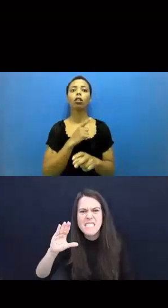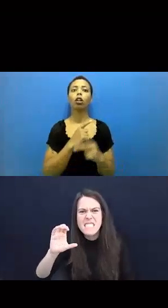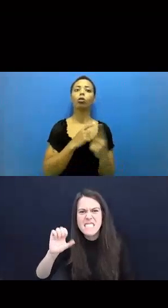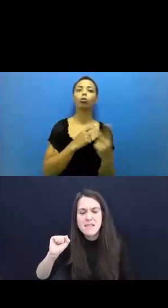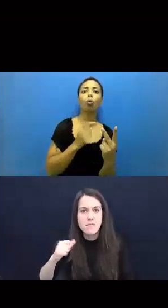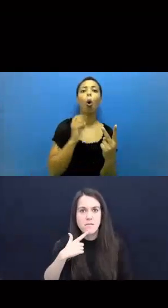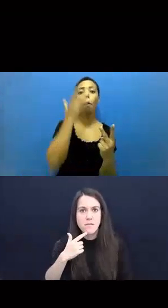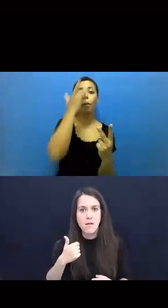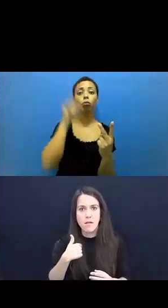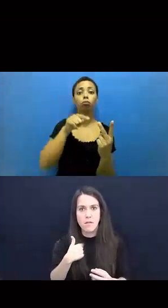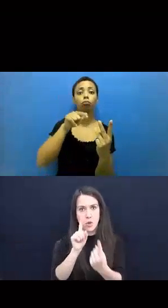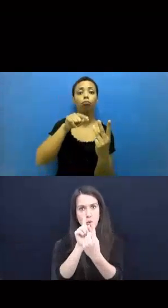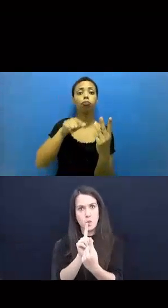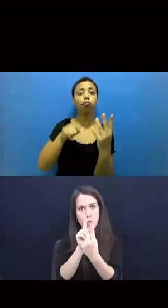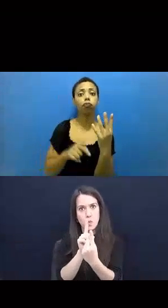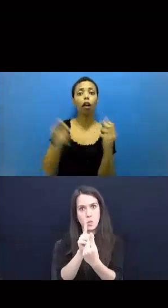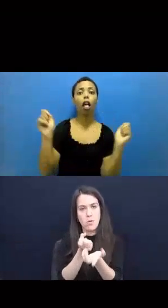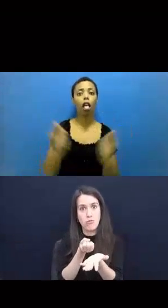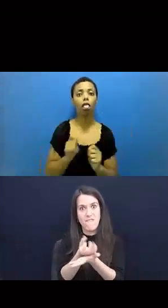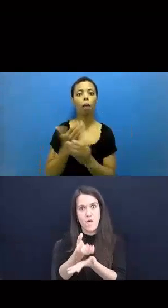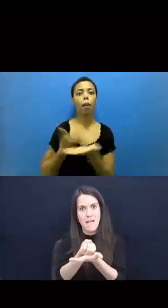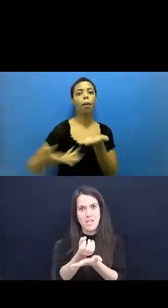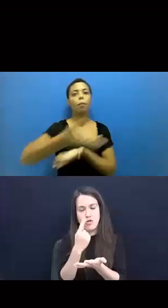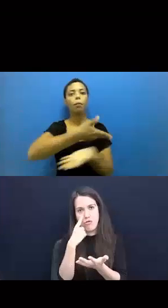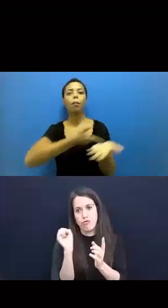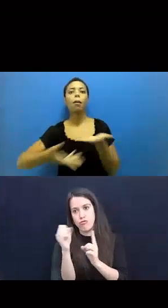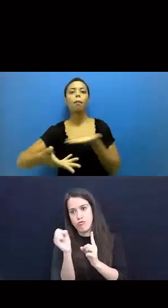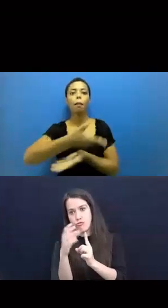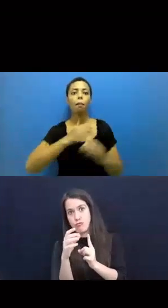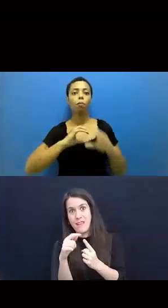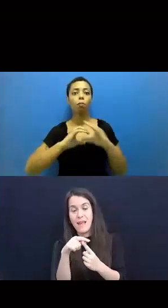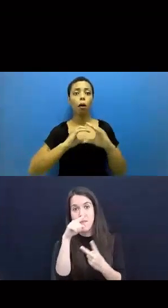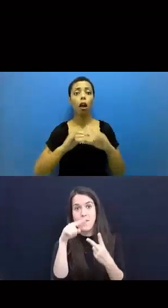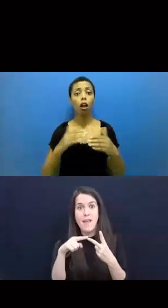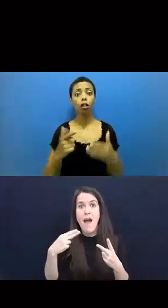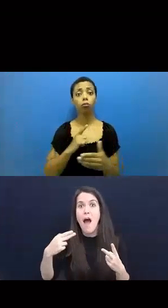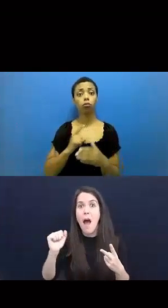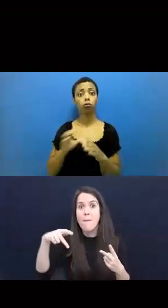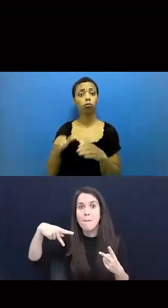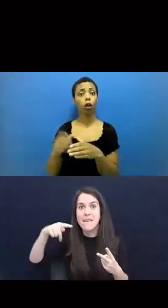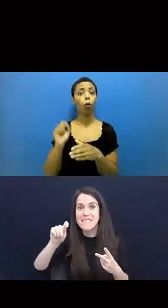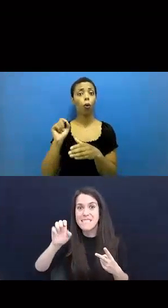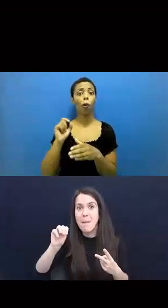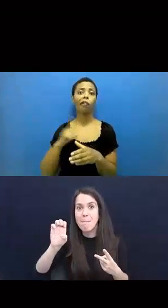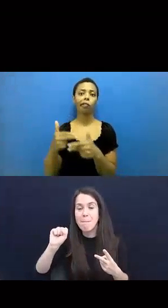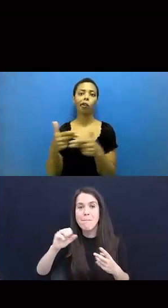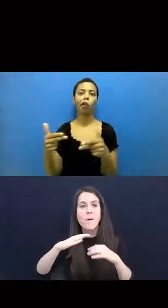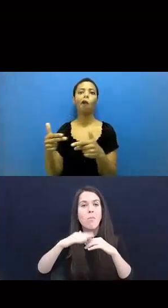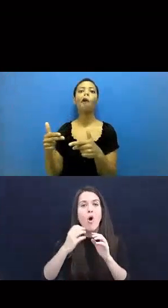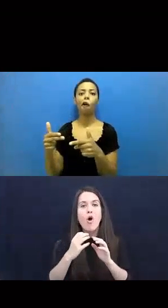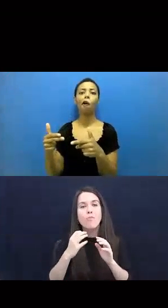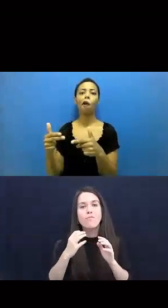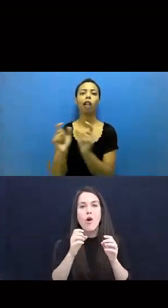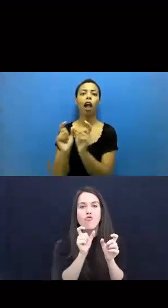people in a social setting. And haptemes are the grammar elements of our touch, which